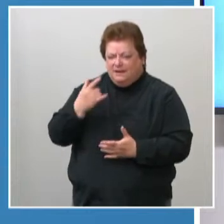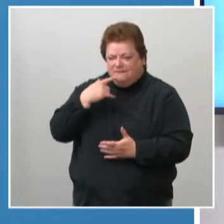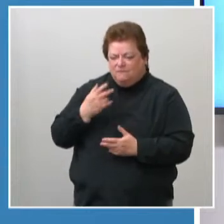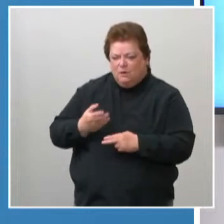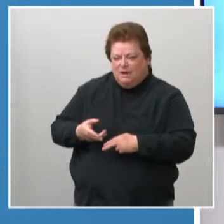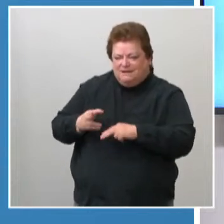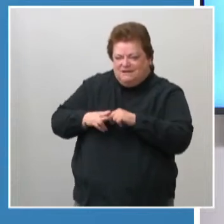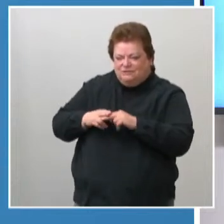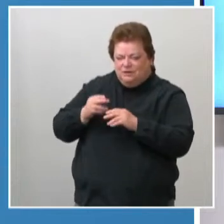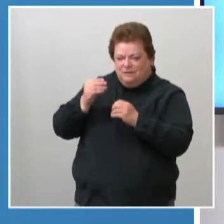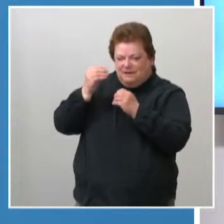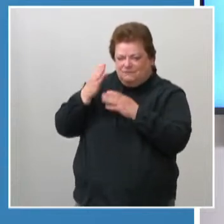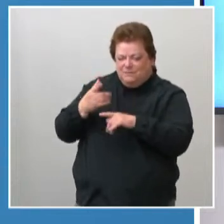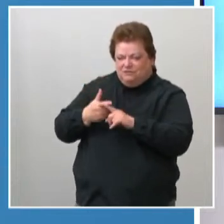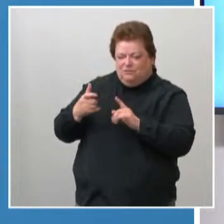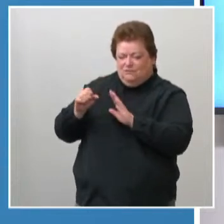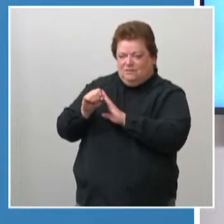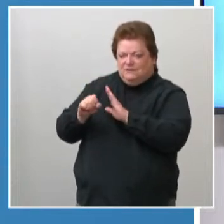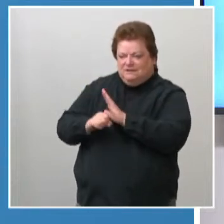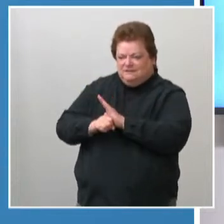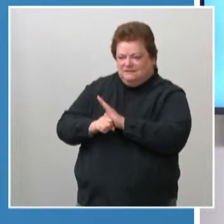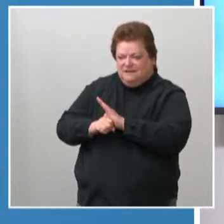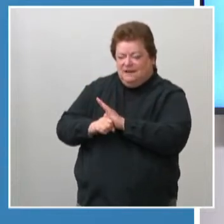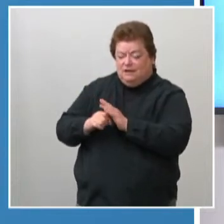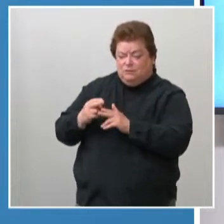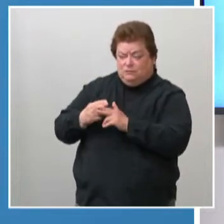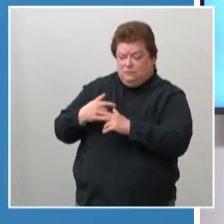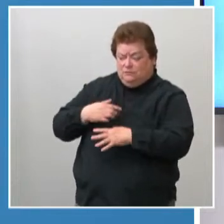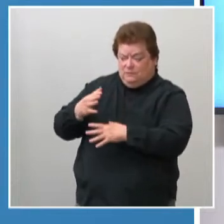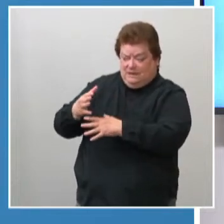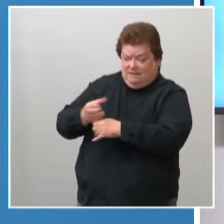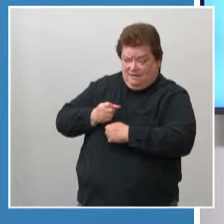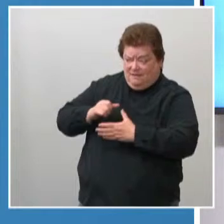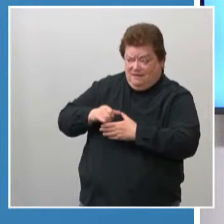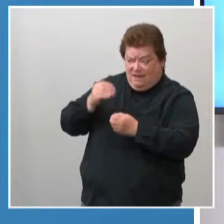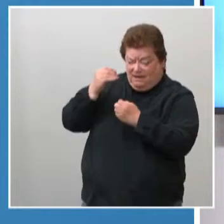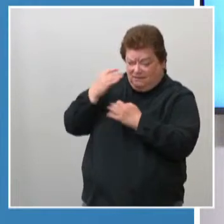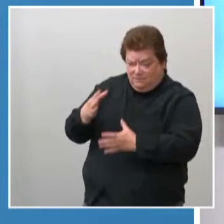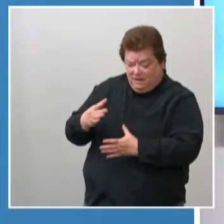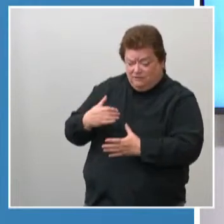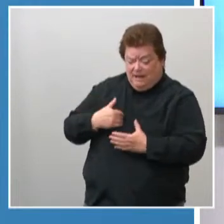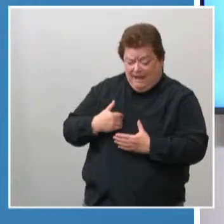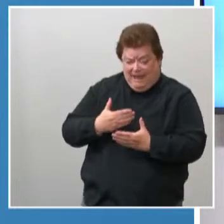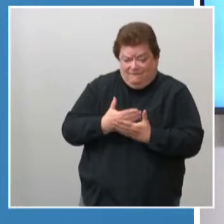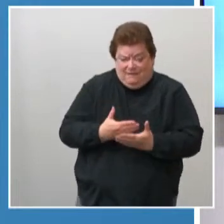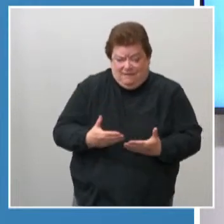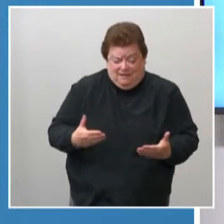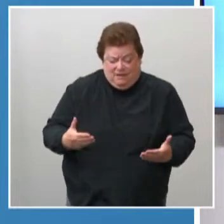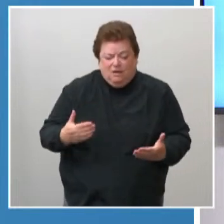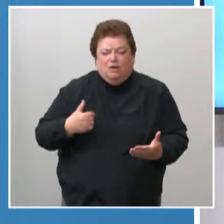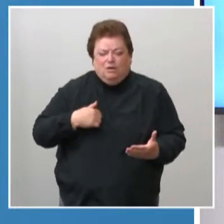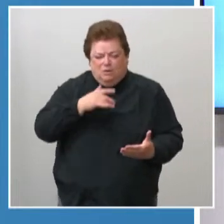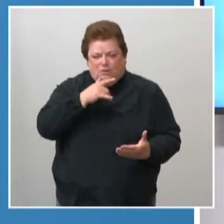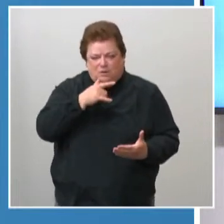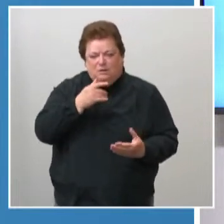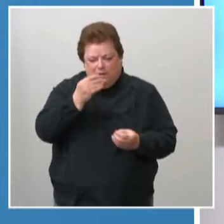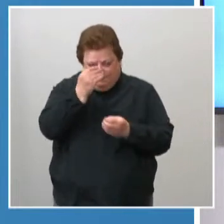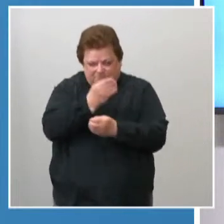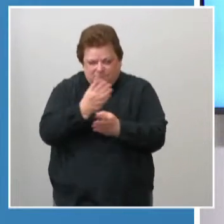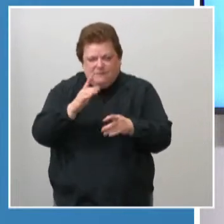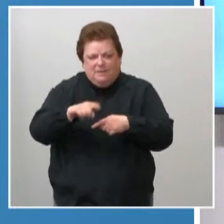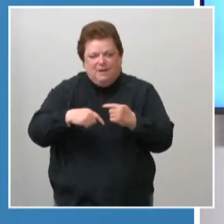additional information from the state, and as soon as we receive it and have kits in hand, we'll provide more detail on